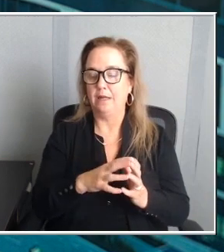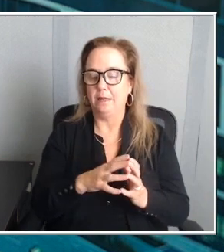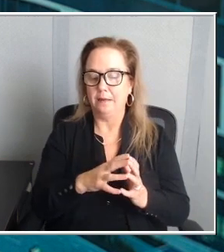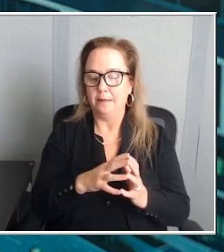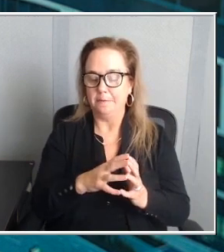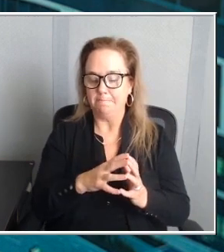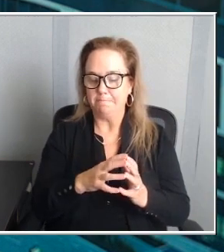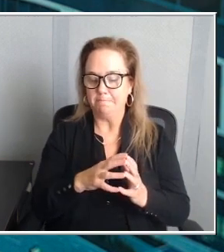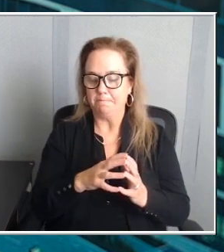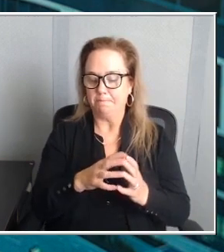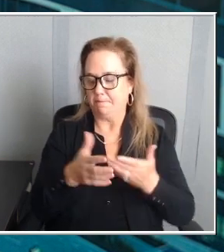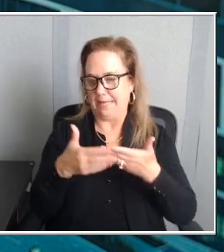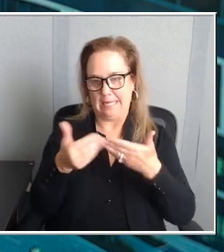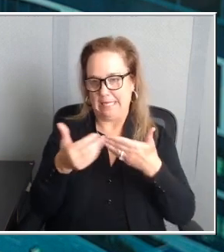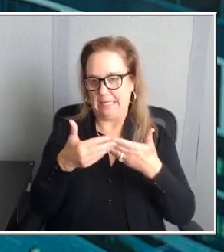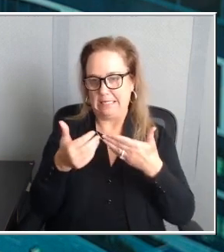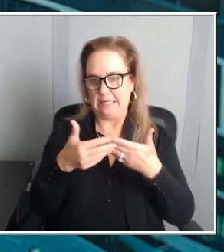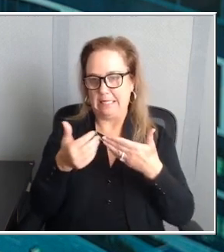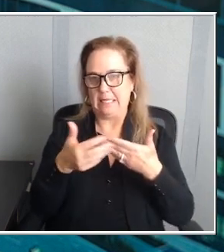easy.